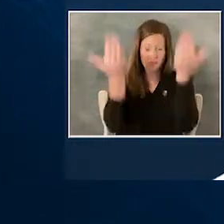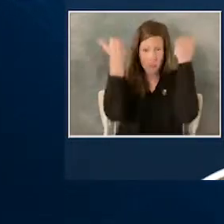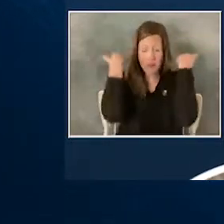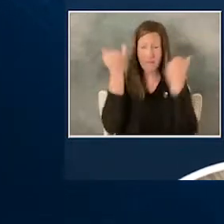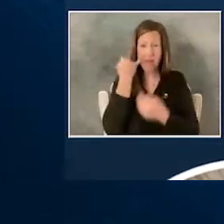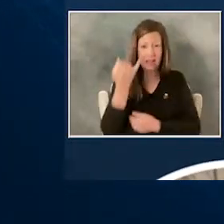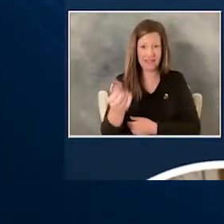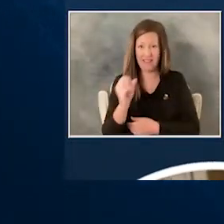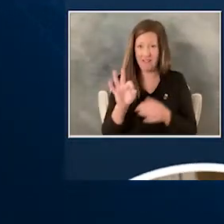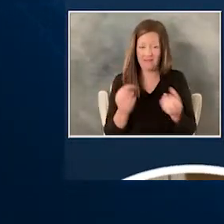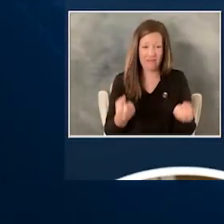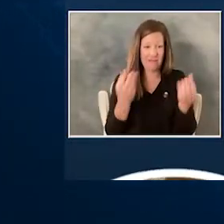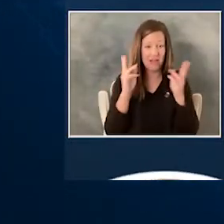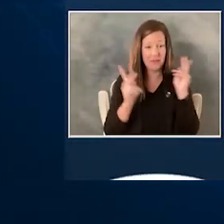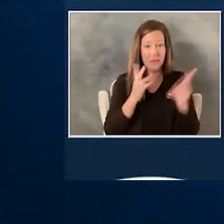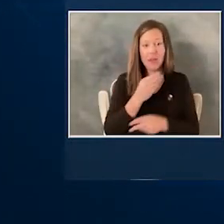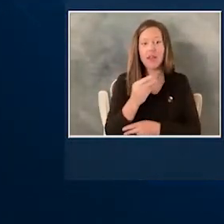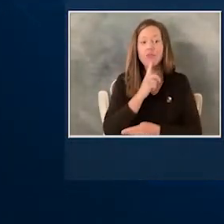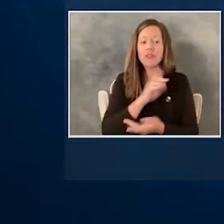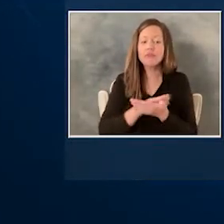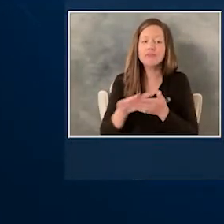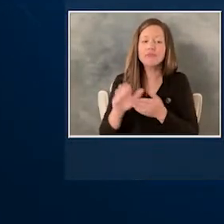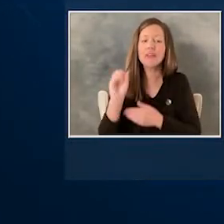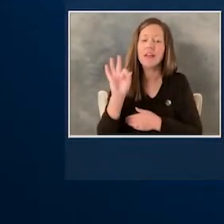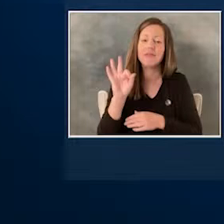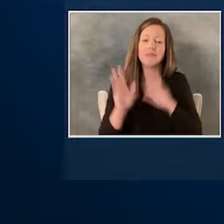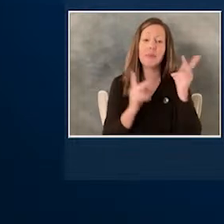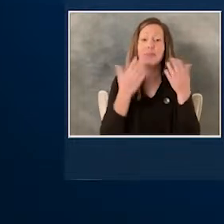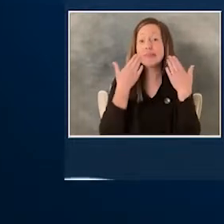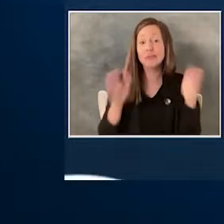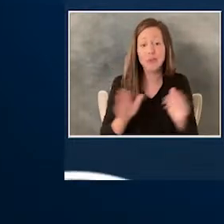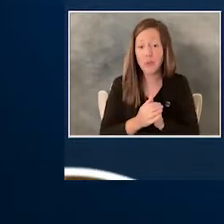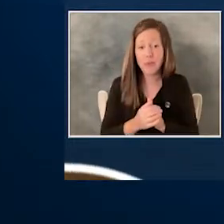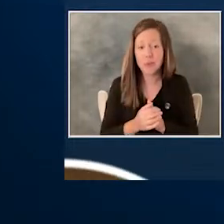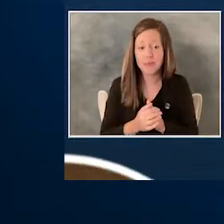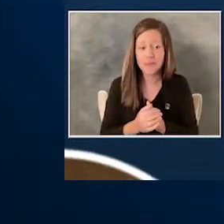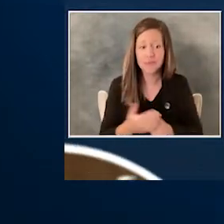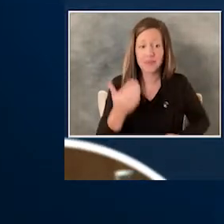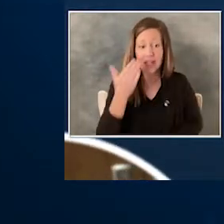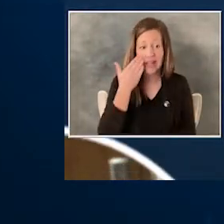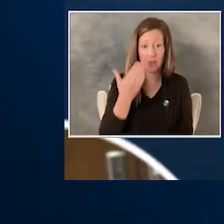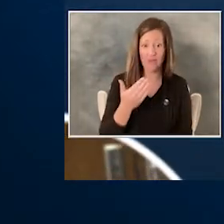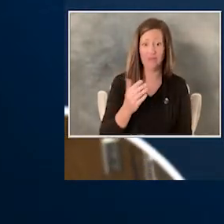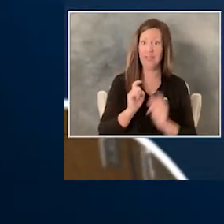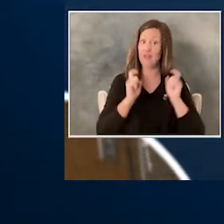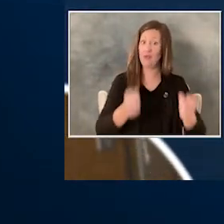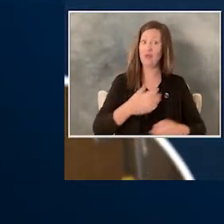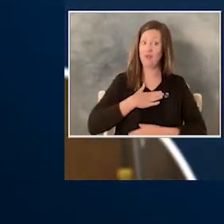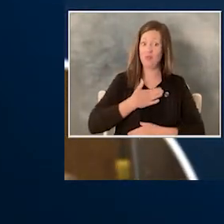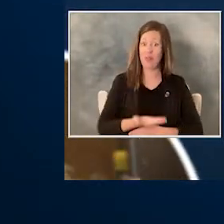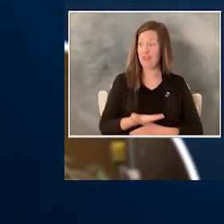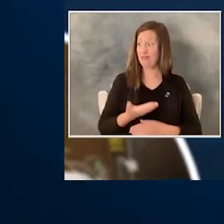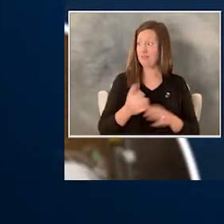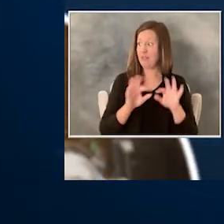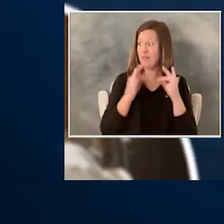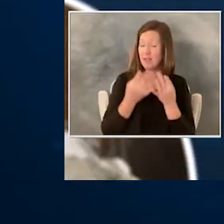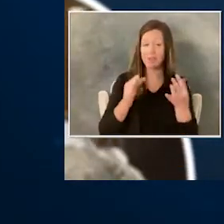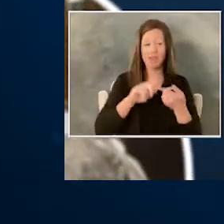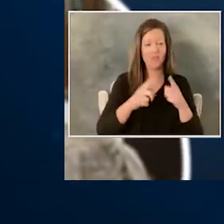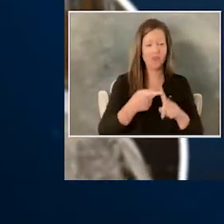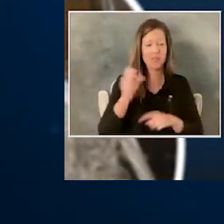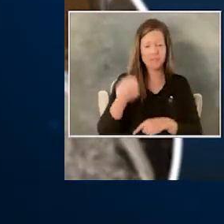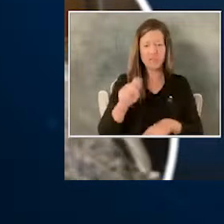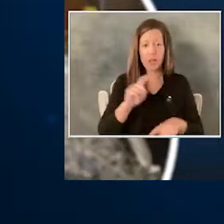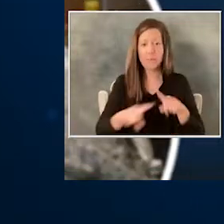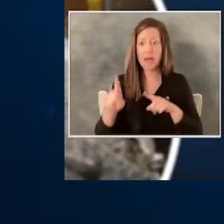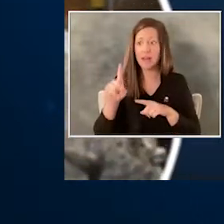the generosity of strangers. I know his living donor came in to donate to their loved one. For some reason, they